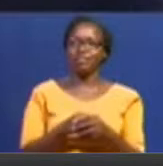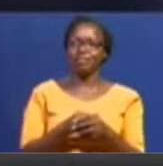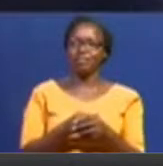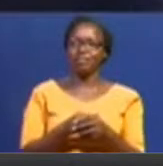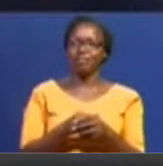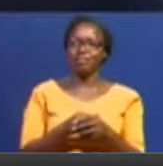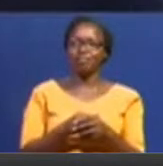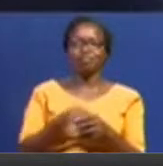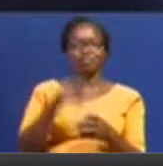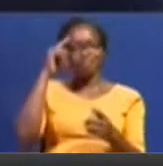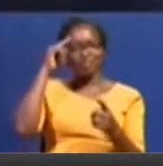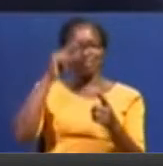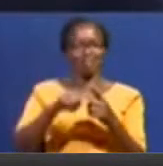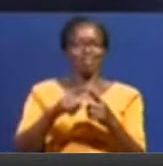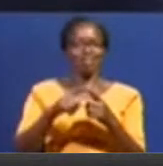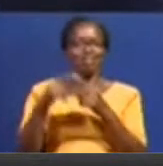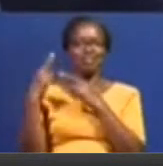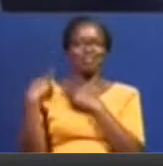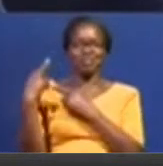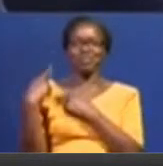as your key role?